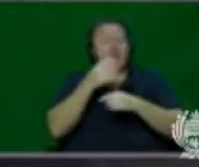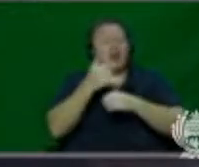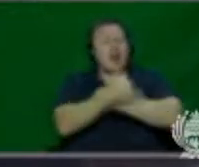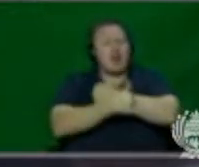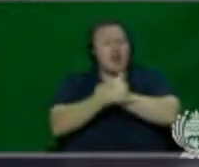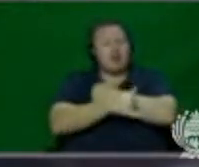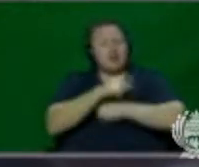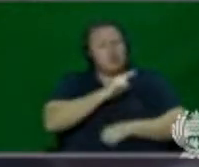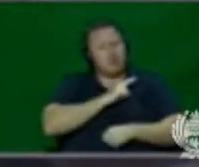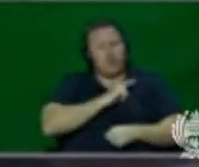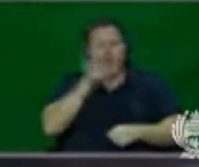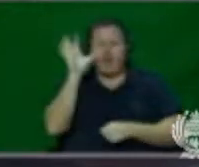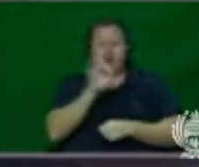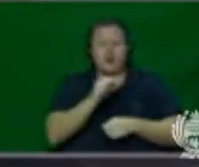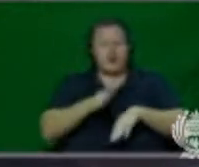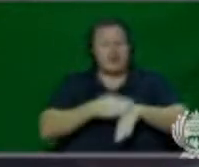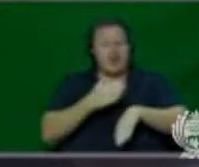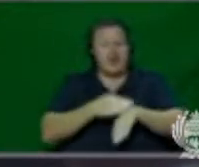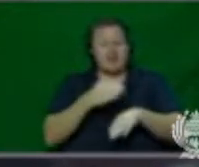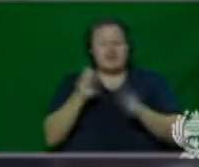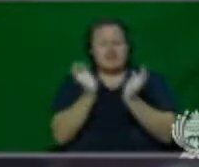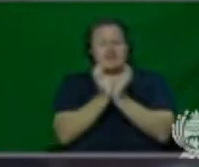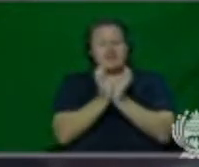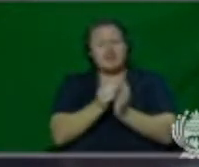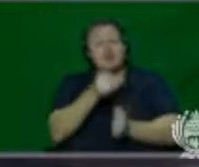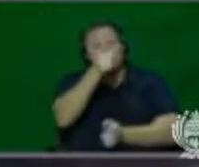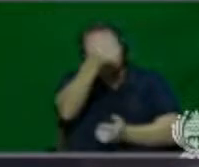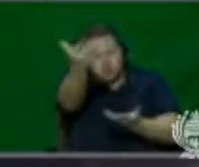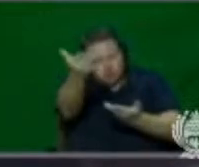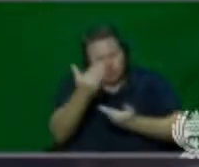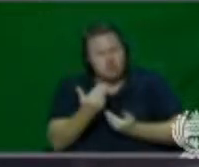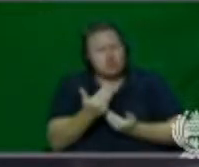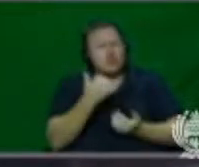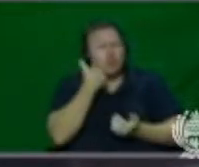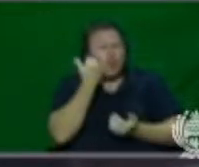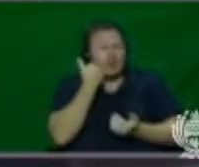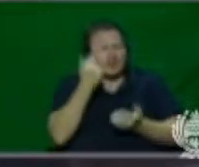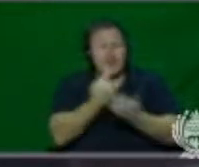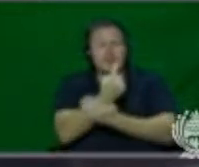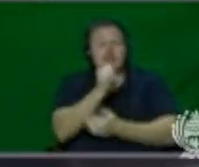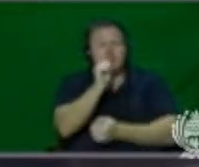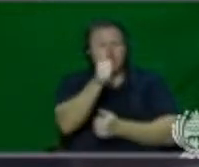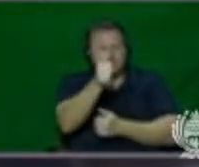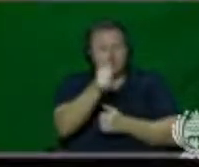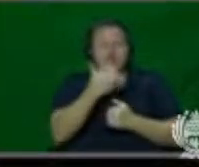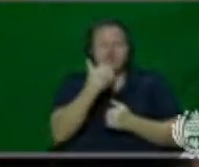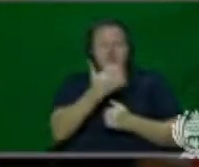why you arrived late in this sitting that you have called yourself. Thank you.